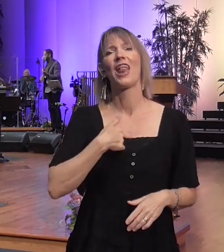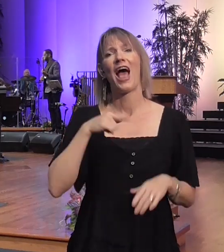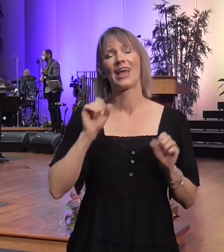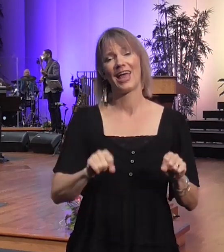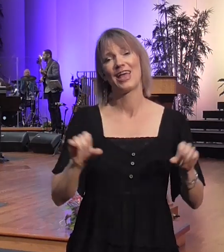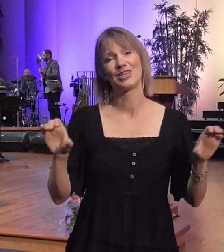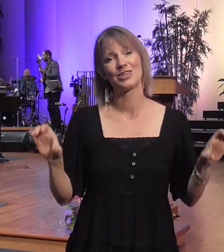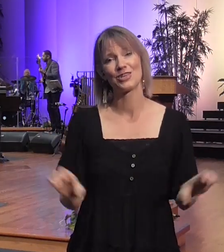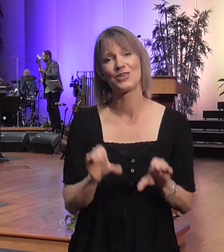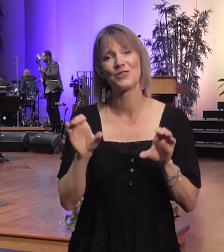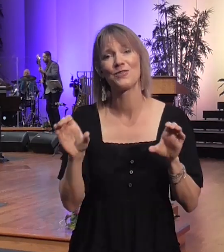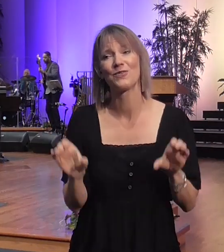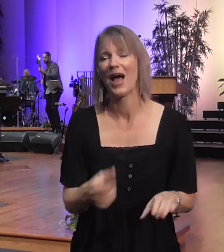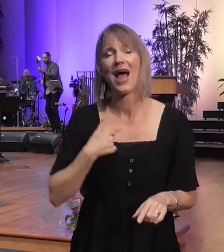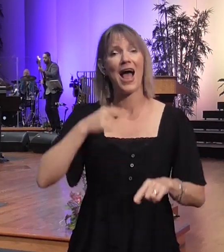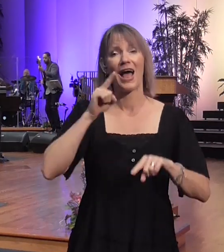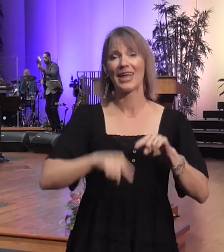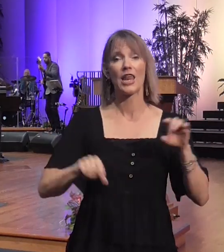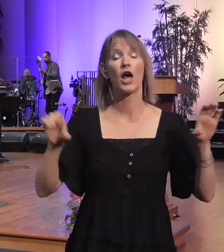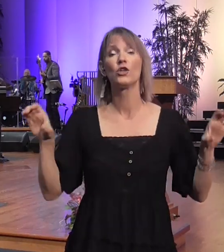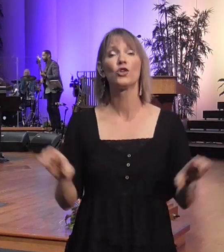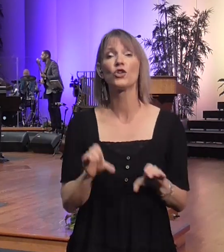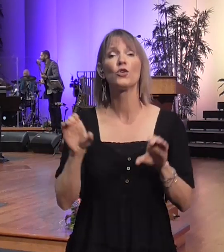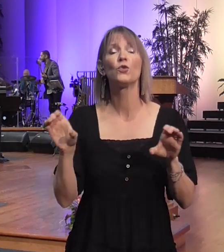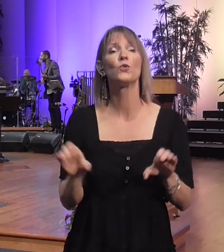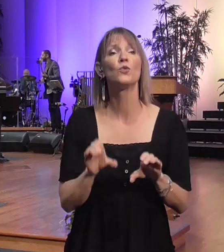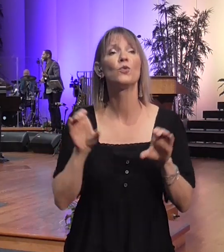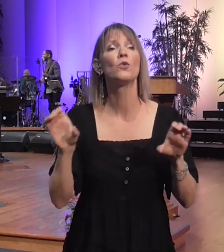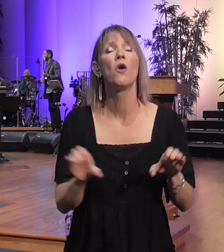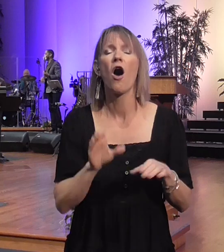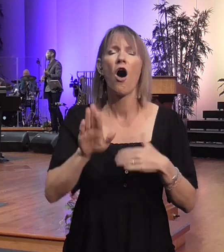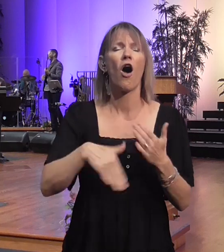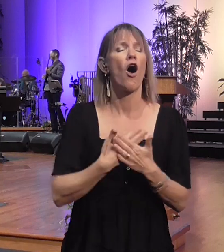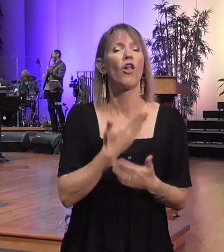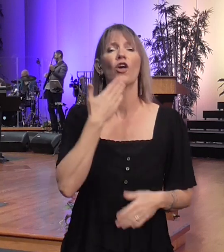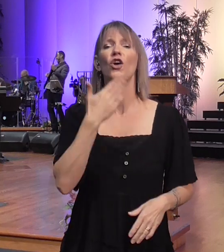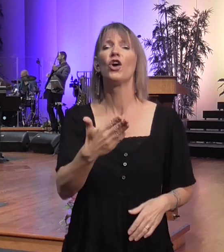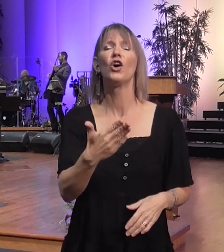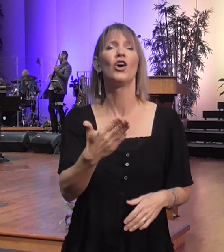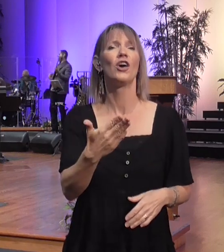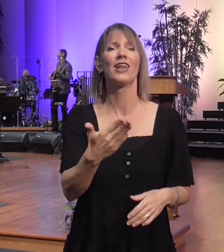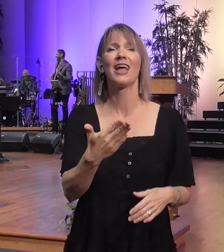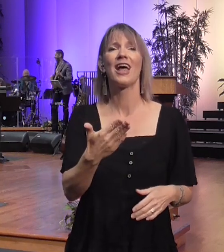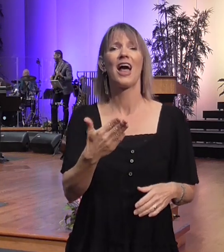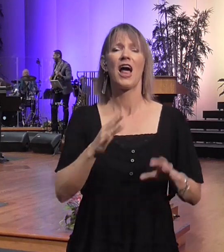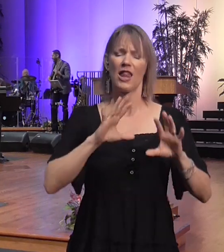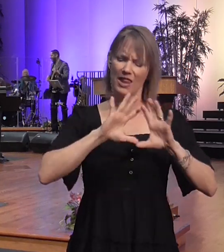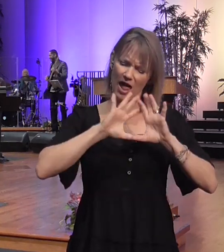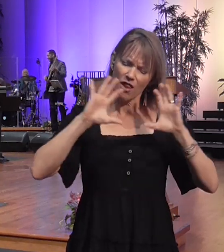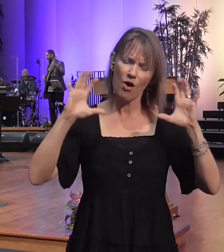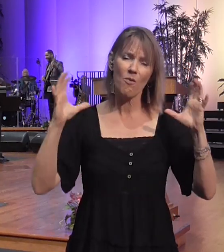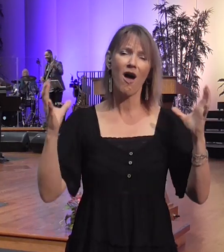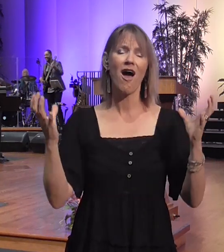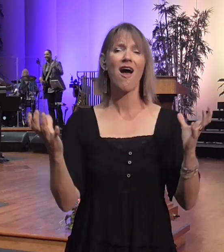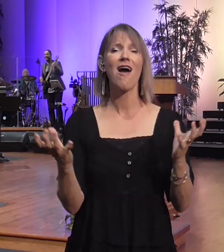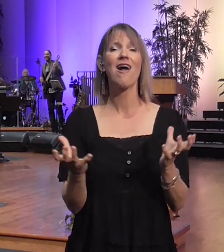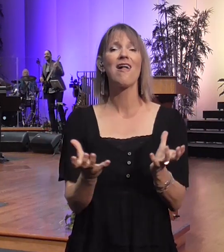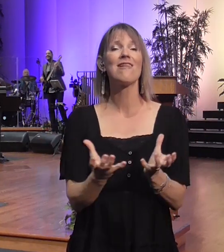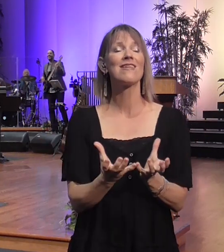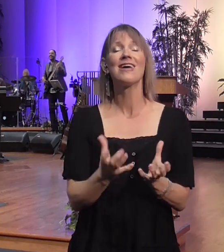can do. I cannot do all the good that the world